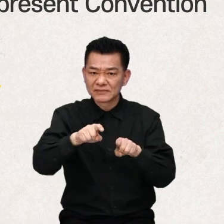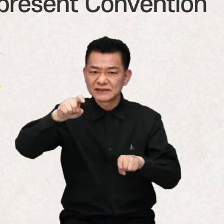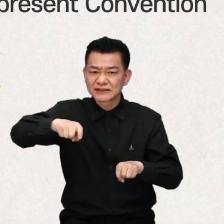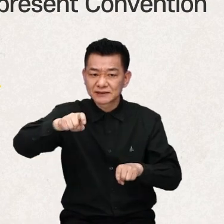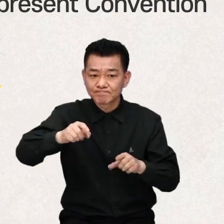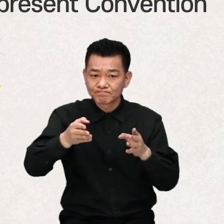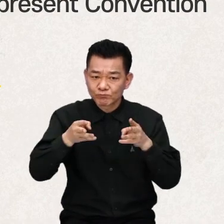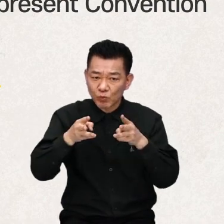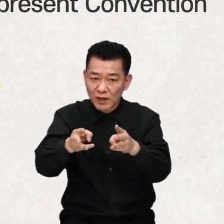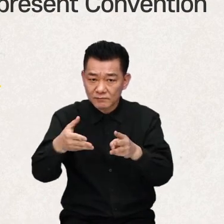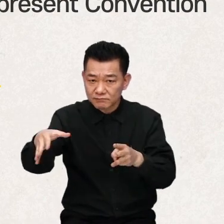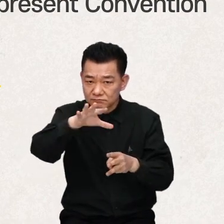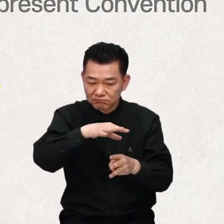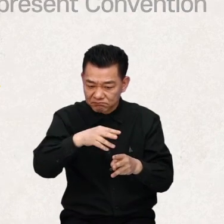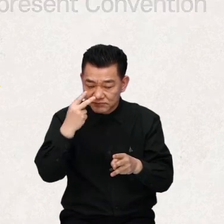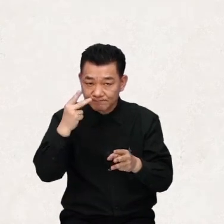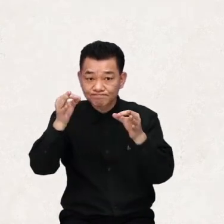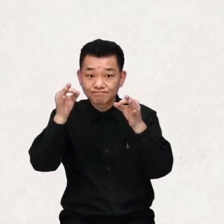the present Convention.